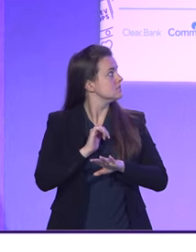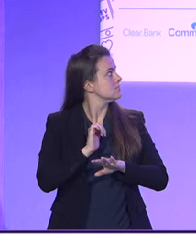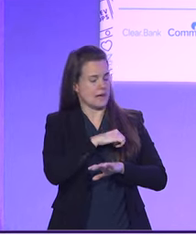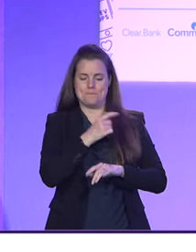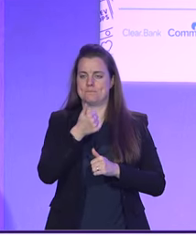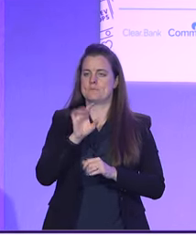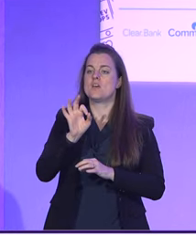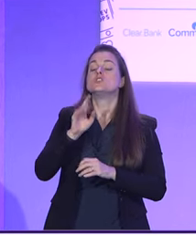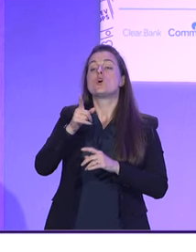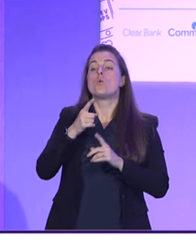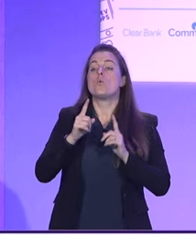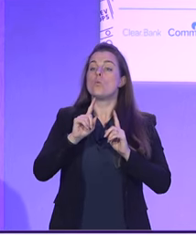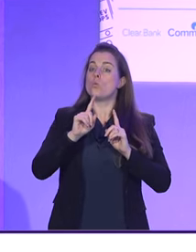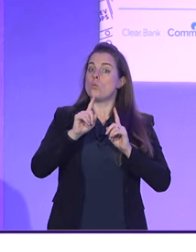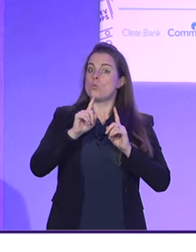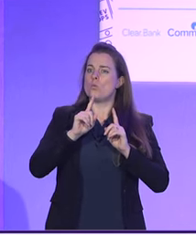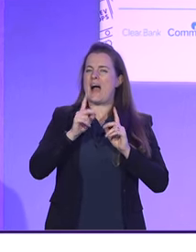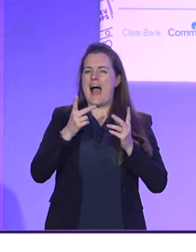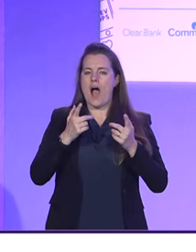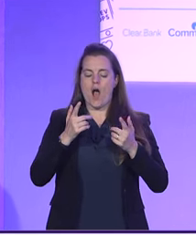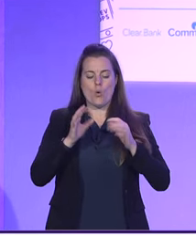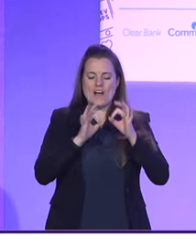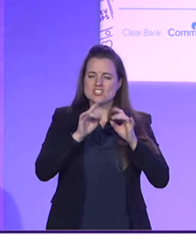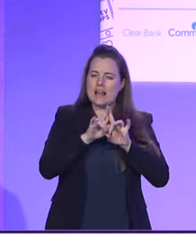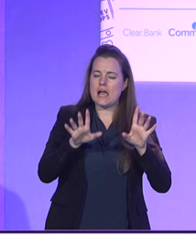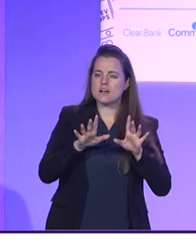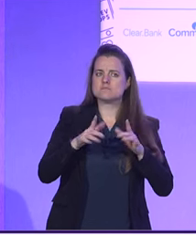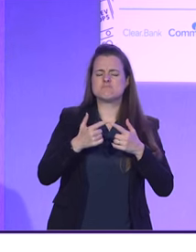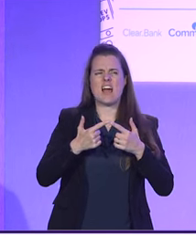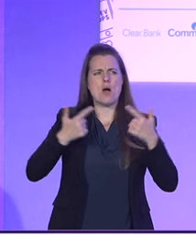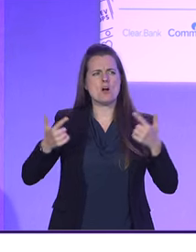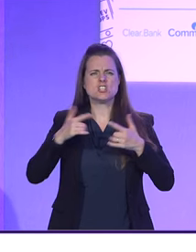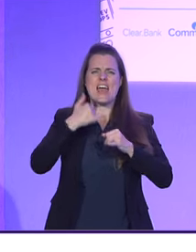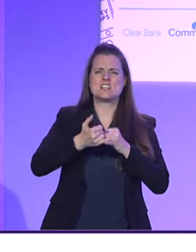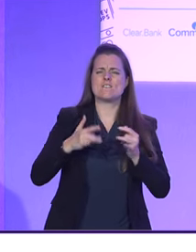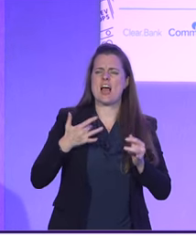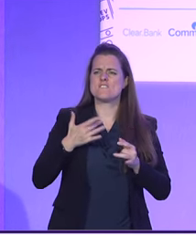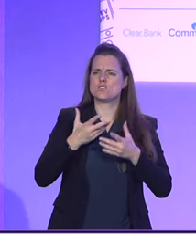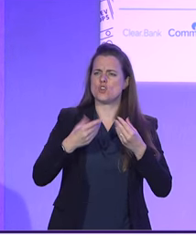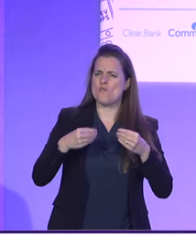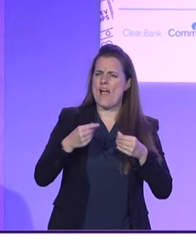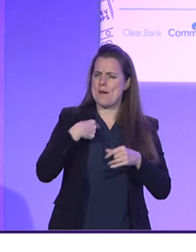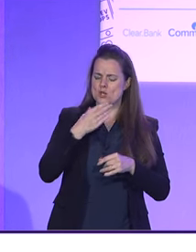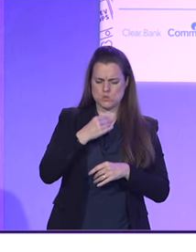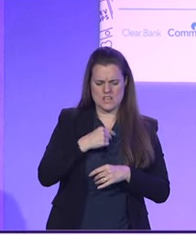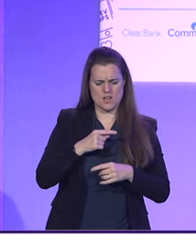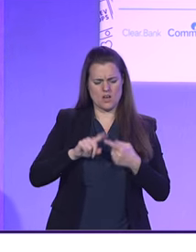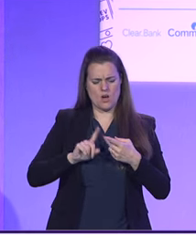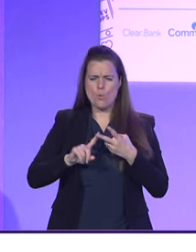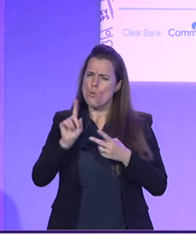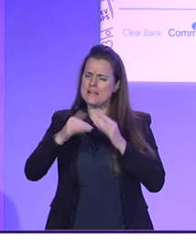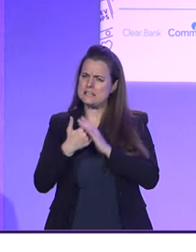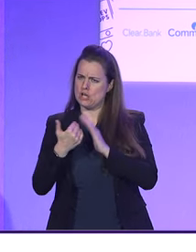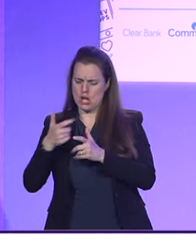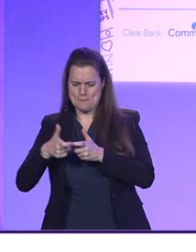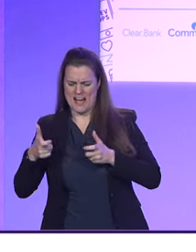have you ever wondered things like, how much end-of-life software am I using? What packages, internal or otherwise, are we using that we probably shouldn't be?